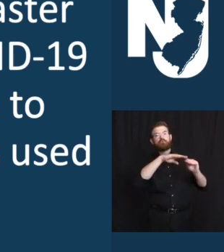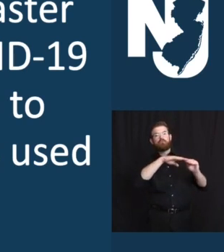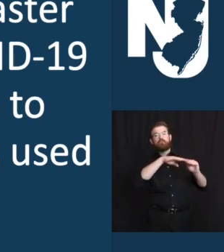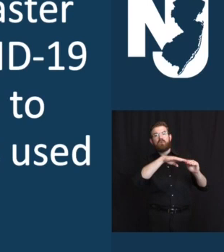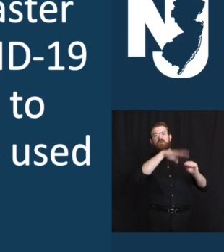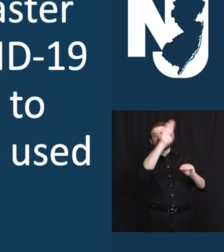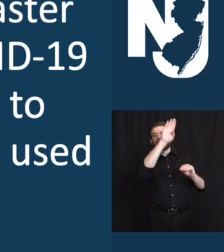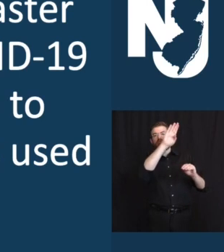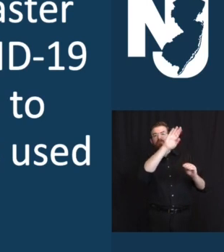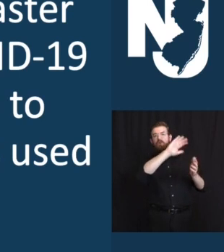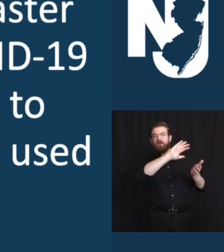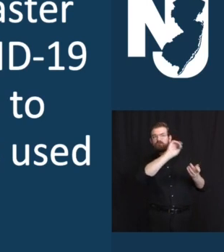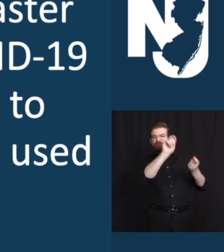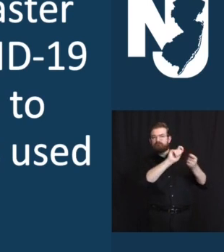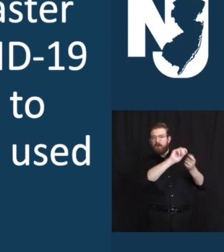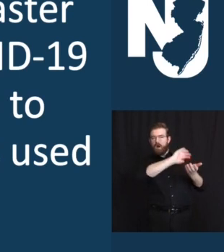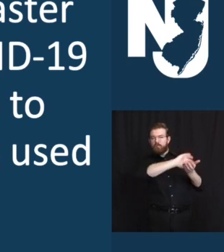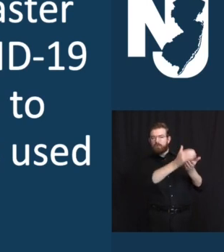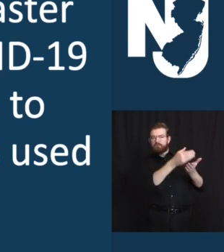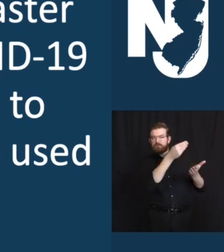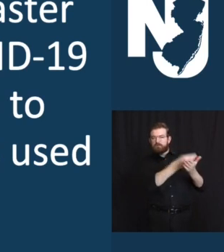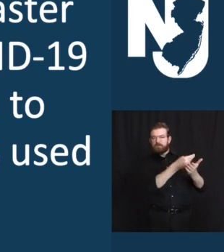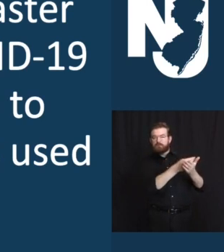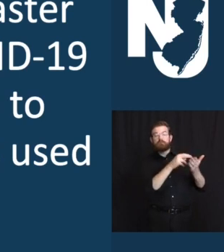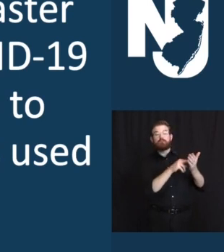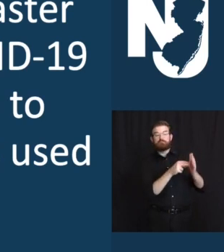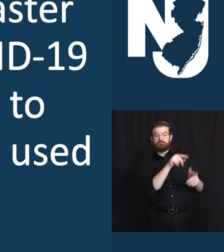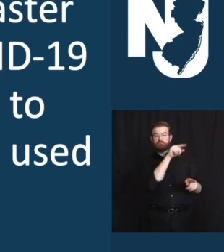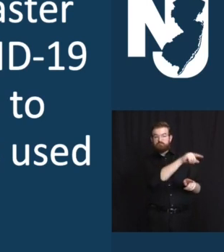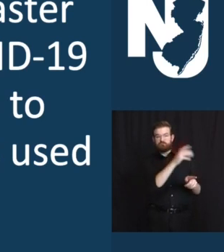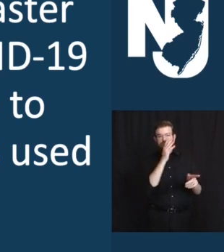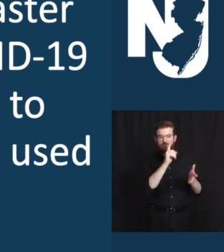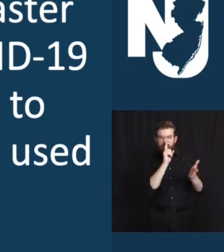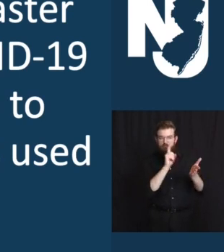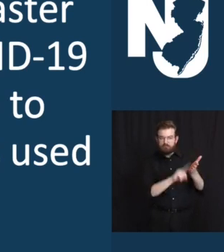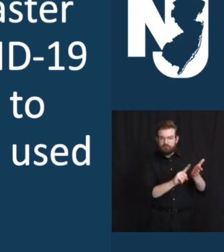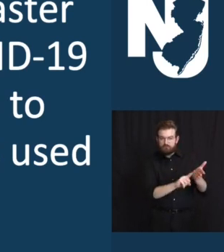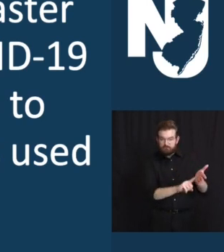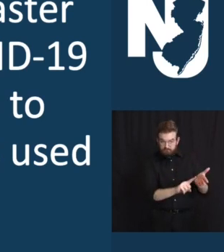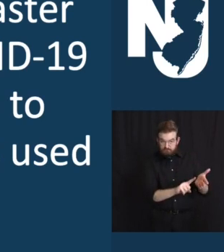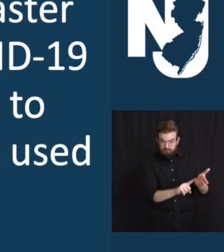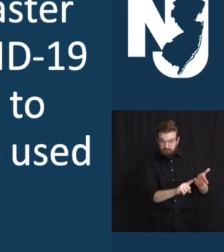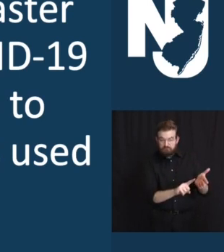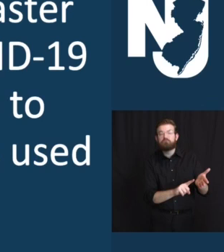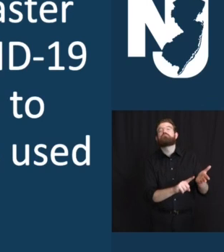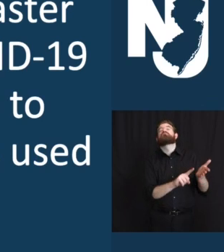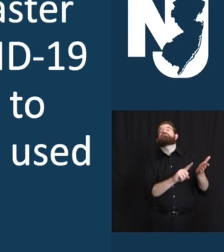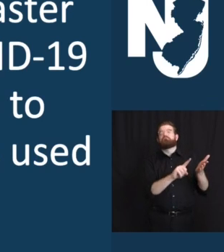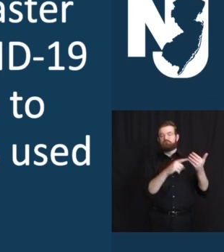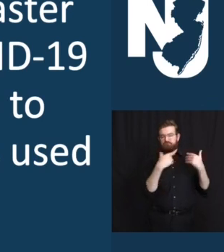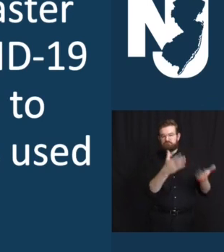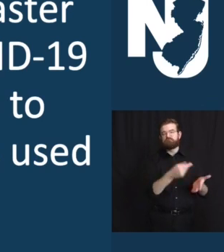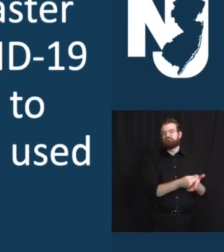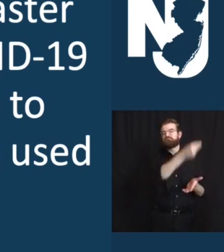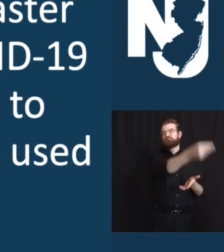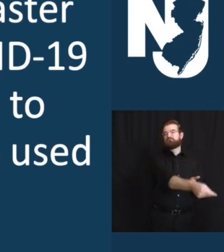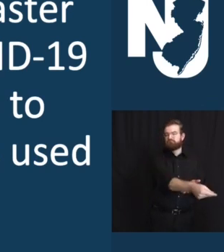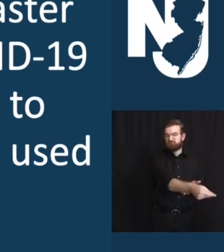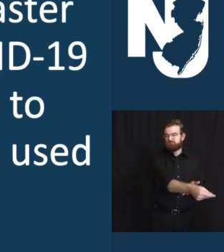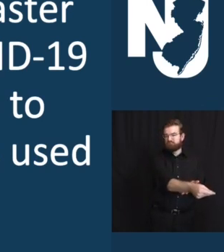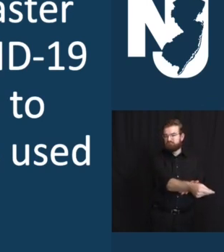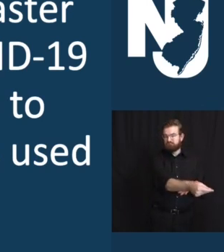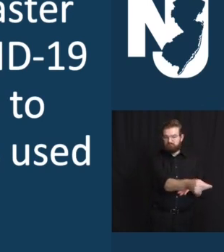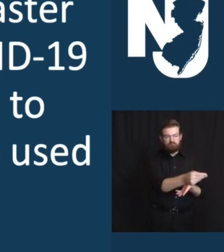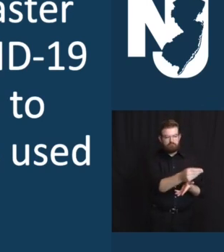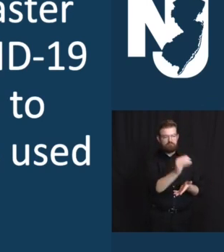receiving COVID-19 funds. The task force will also establish an integrity oversight monitoring